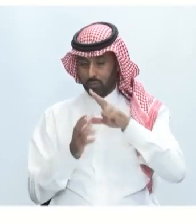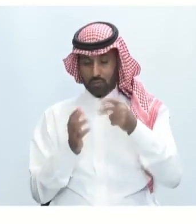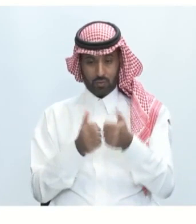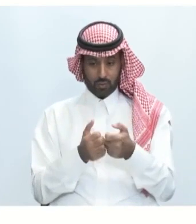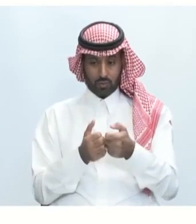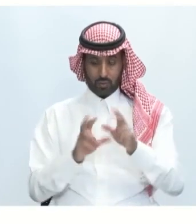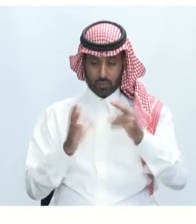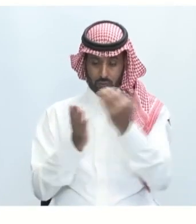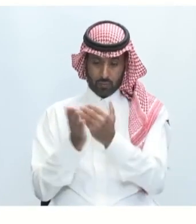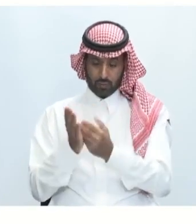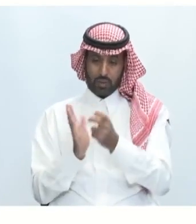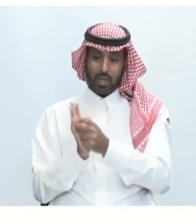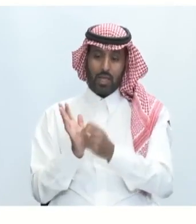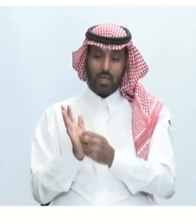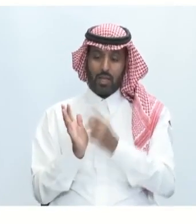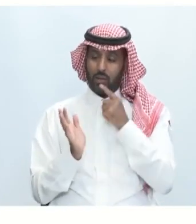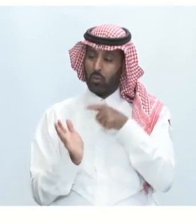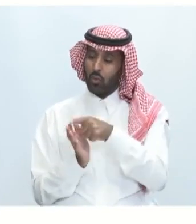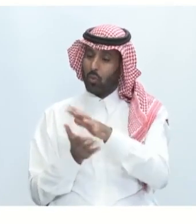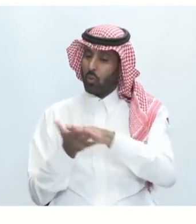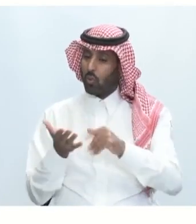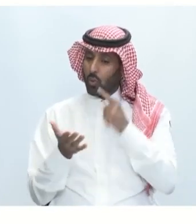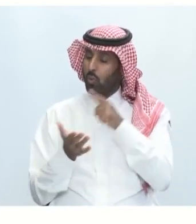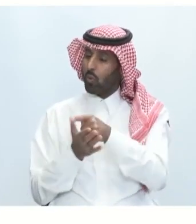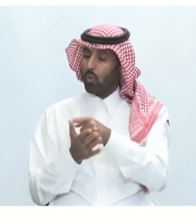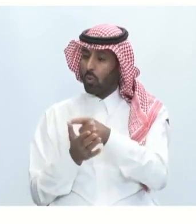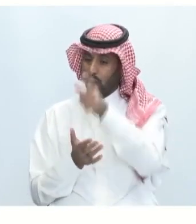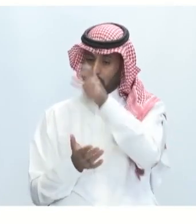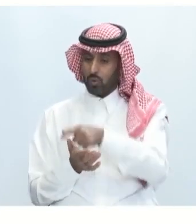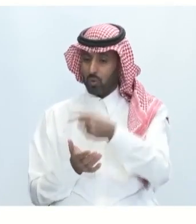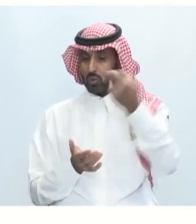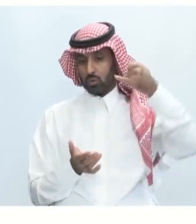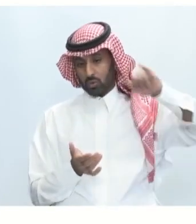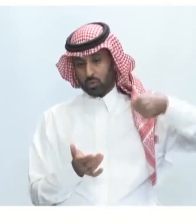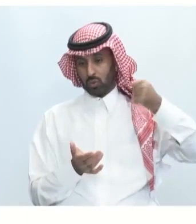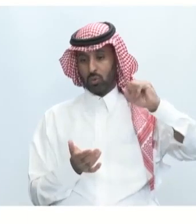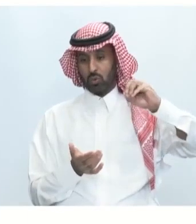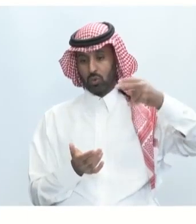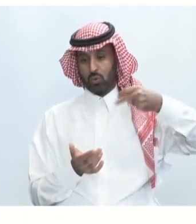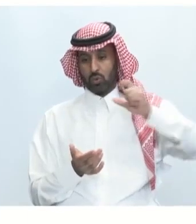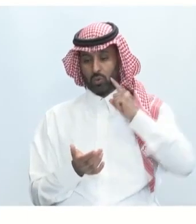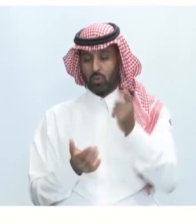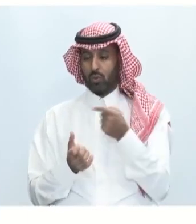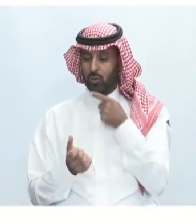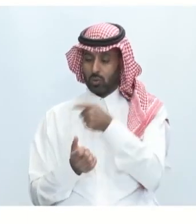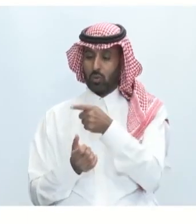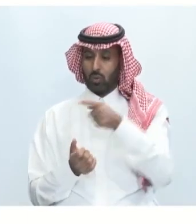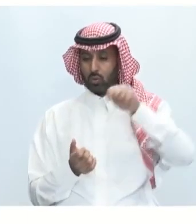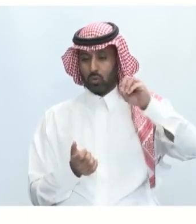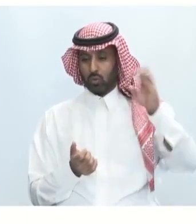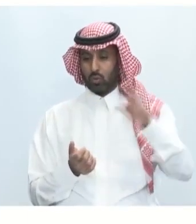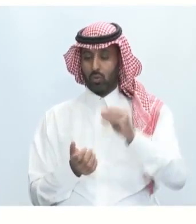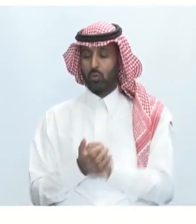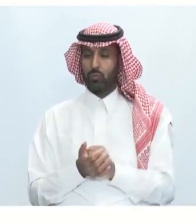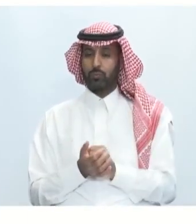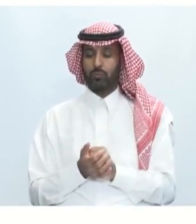John the TV schedule. I sent John the TV schedule. And the other one is, I sent the